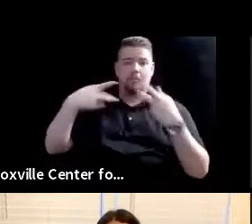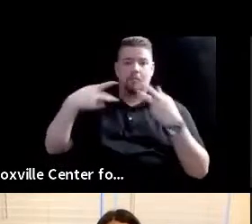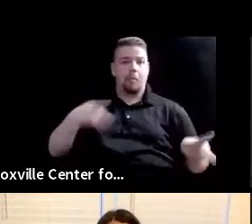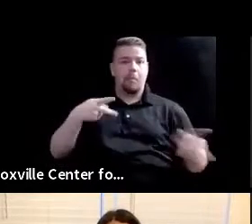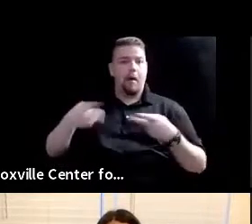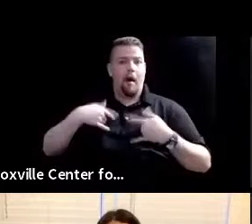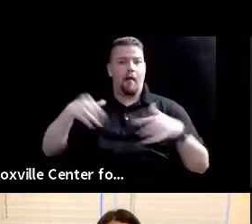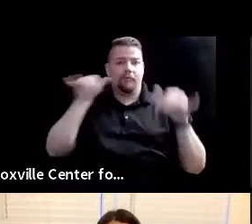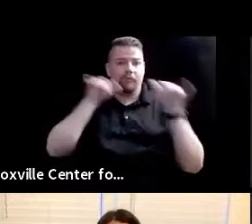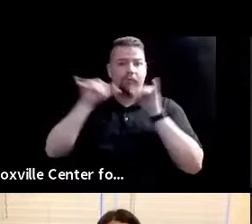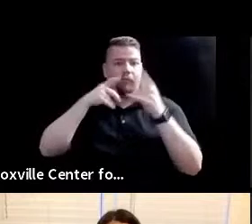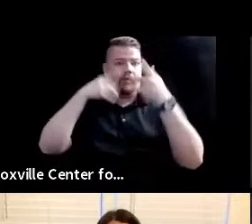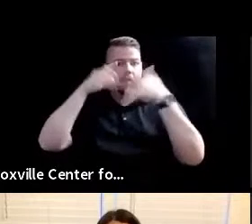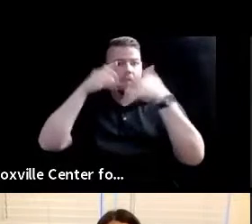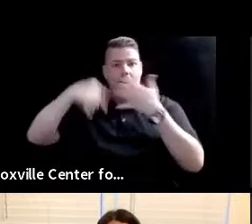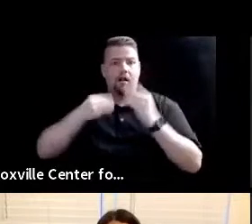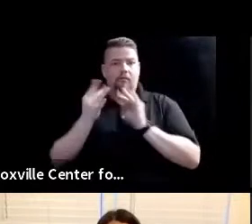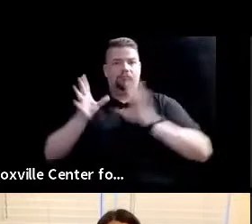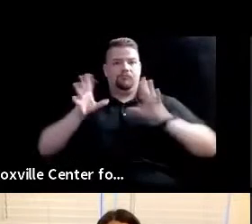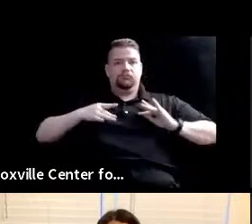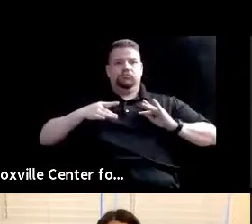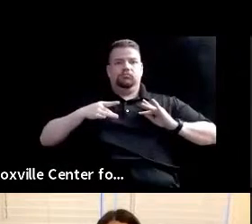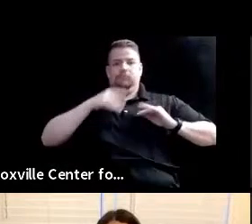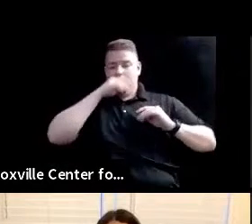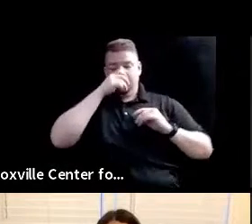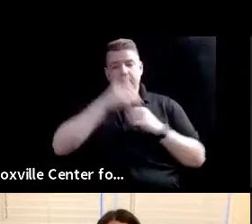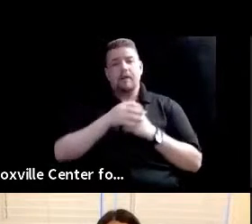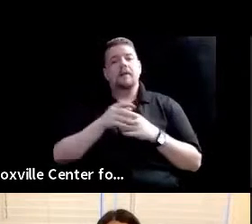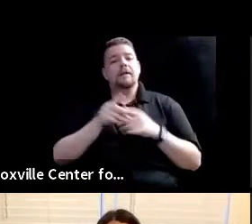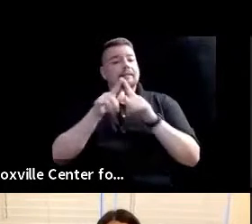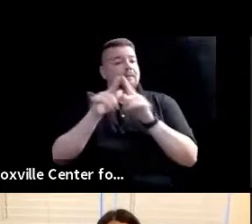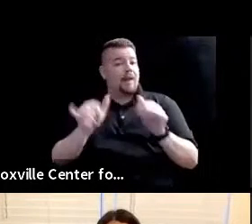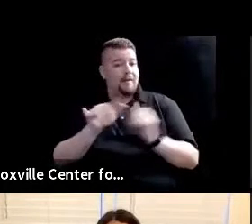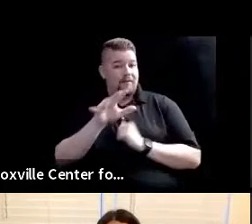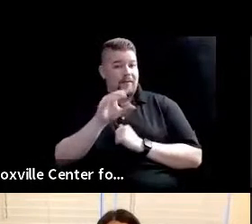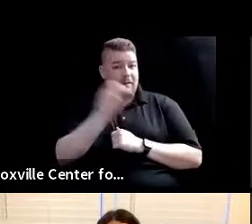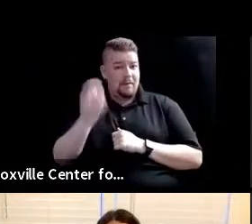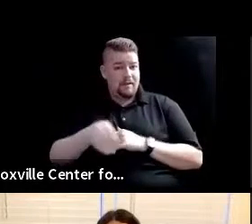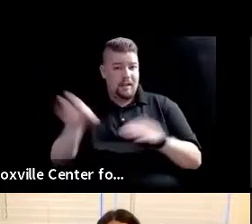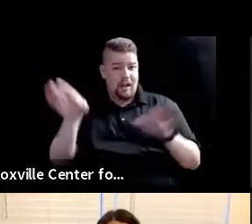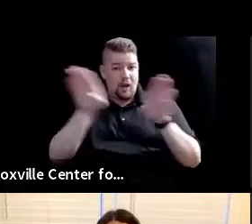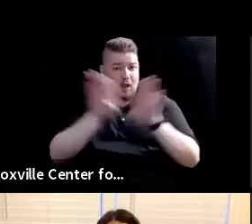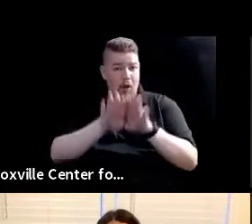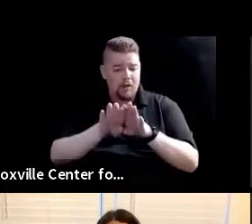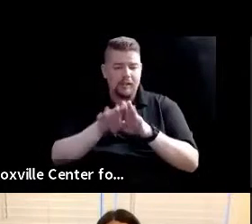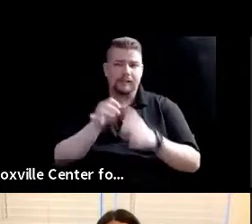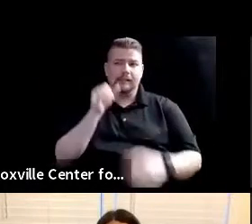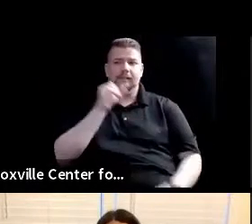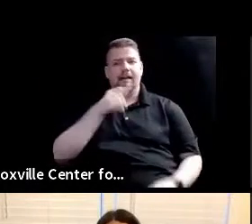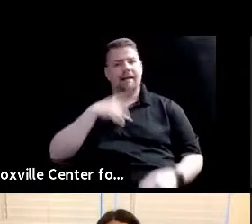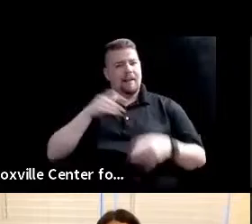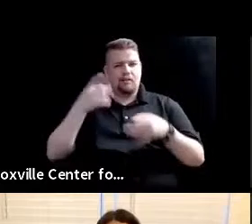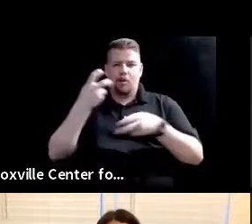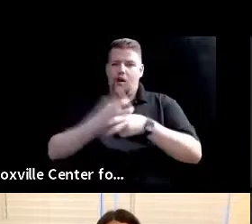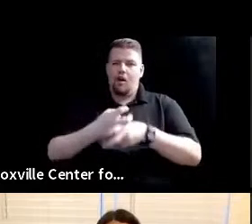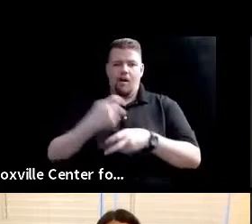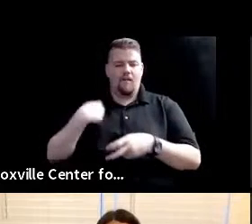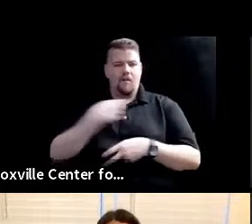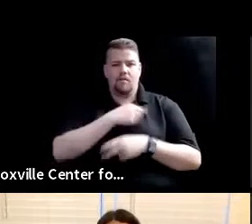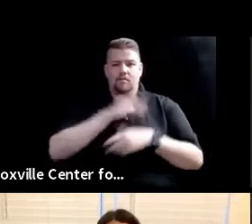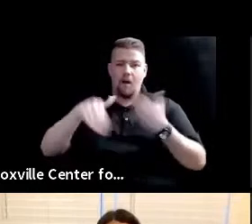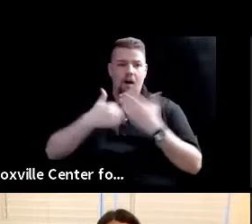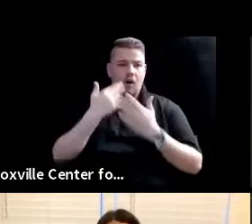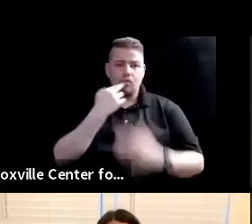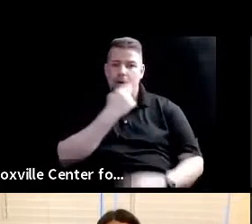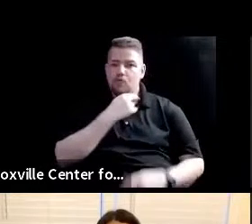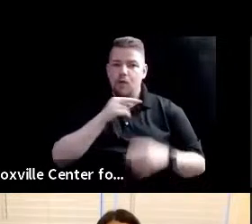people might want to do. At the same time, the 50% closure has been very difficult on all restaurants in town.